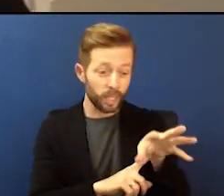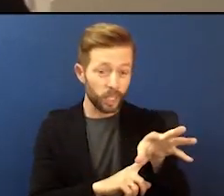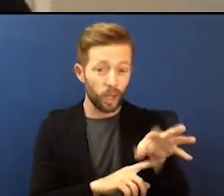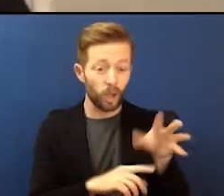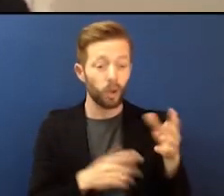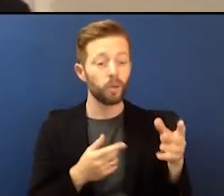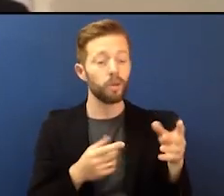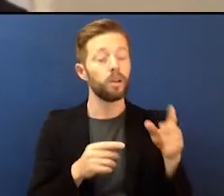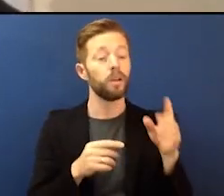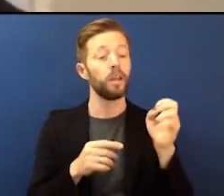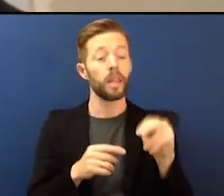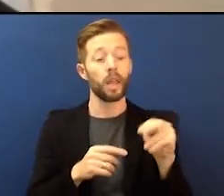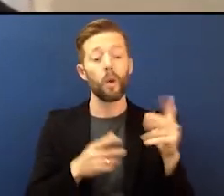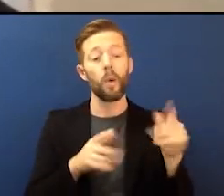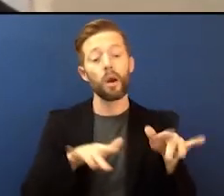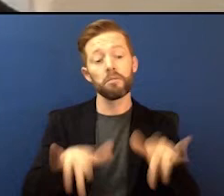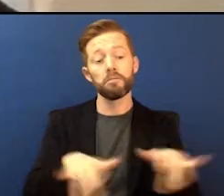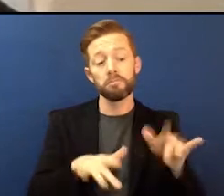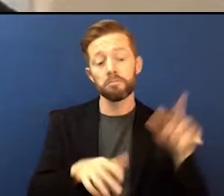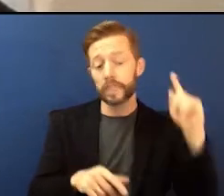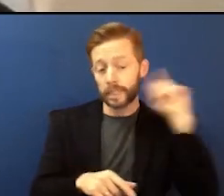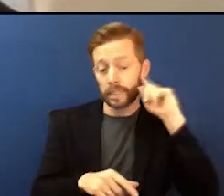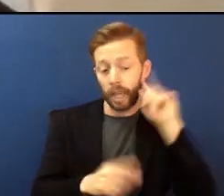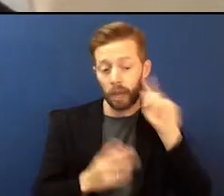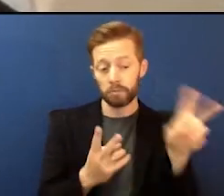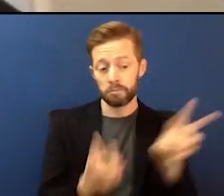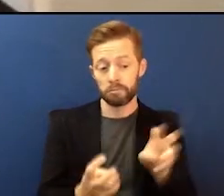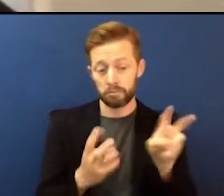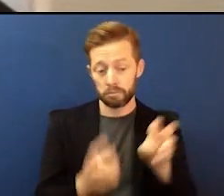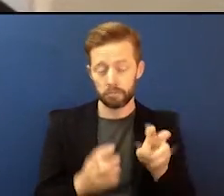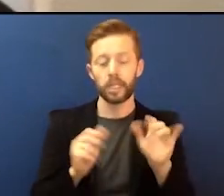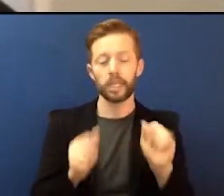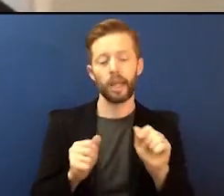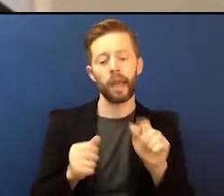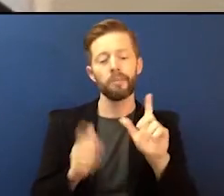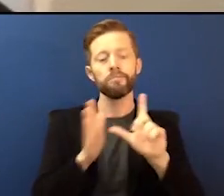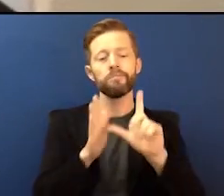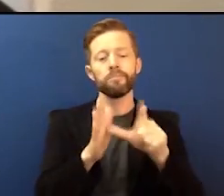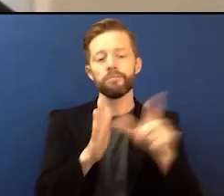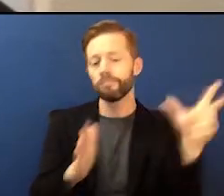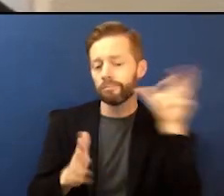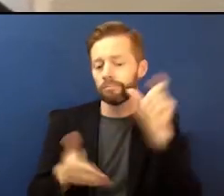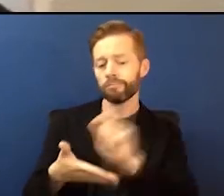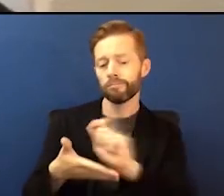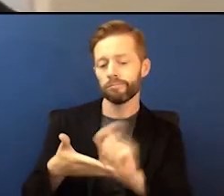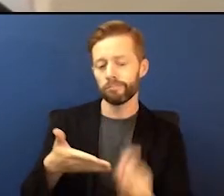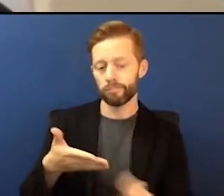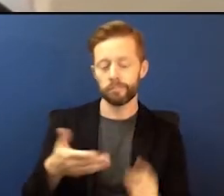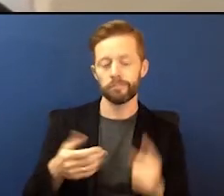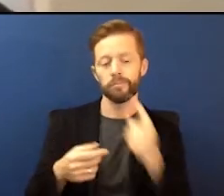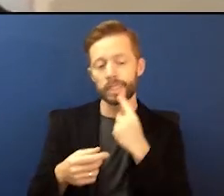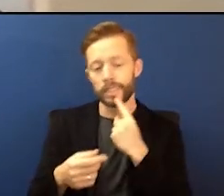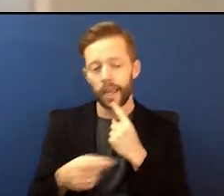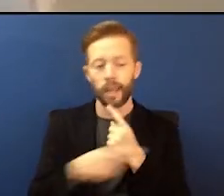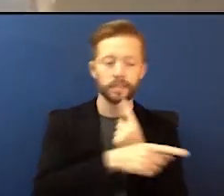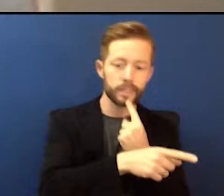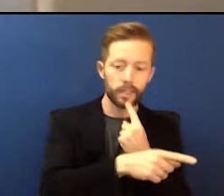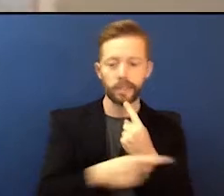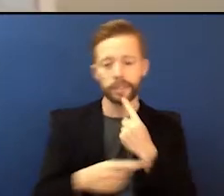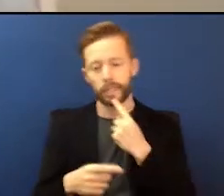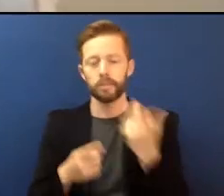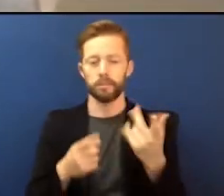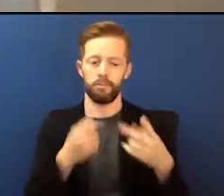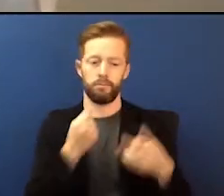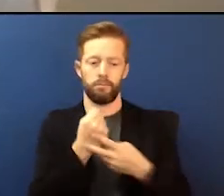video, transcribing conversations, using audio, recording just the audio parts of conversations is always good. And